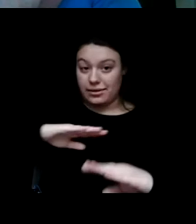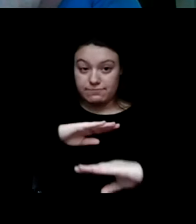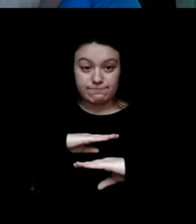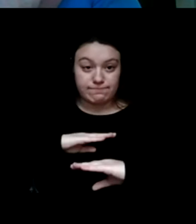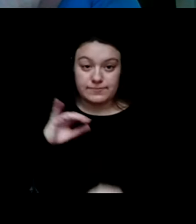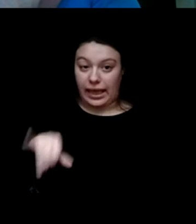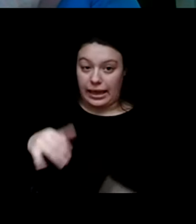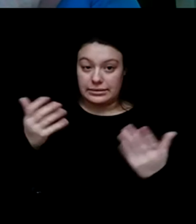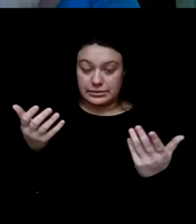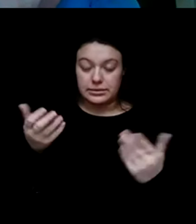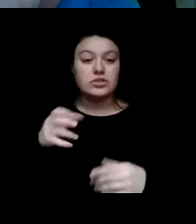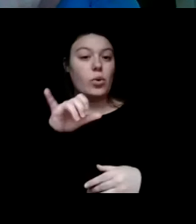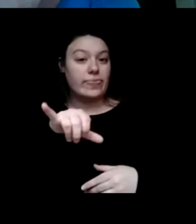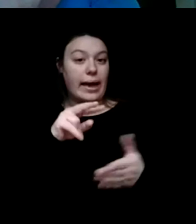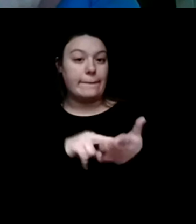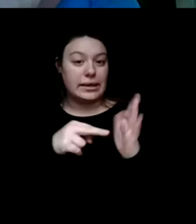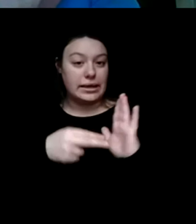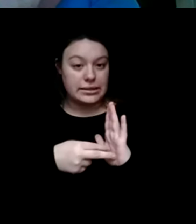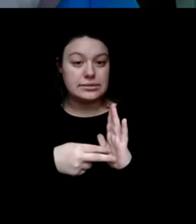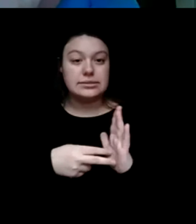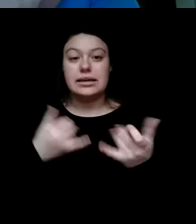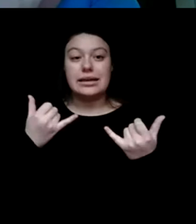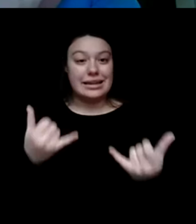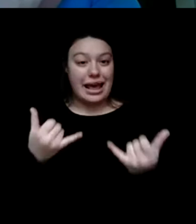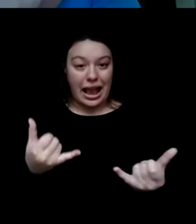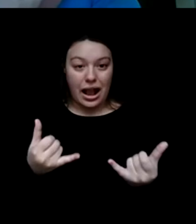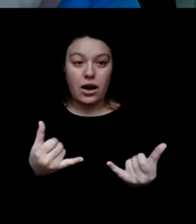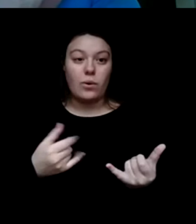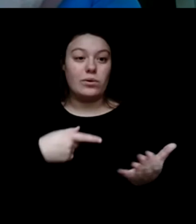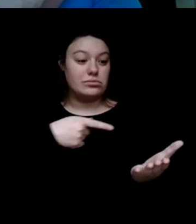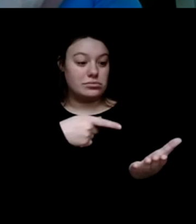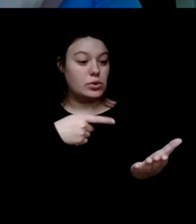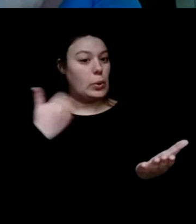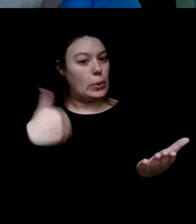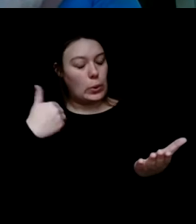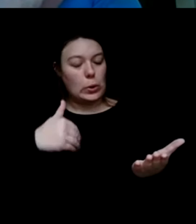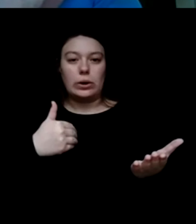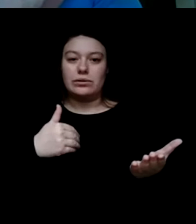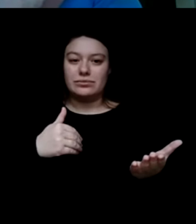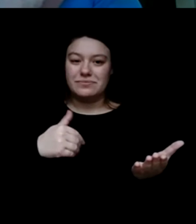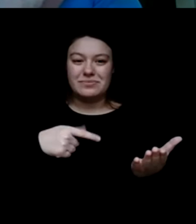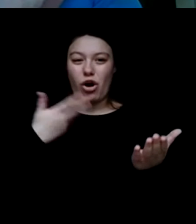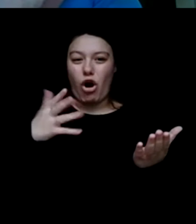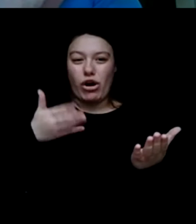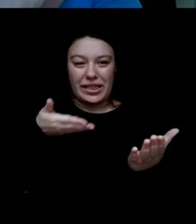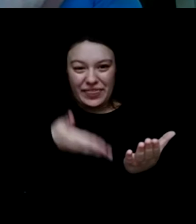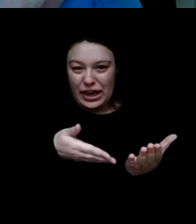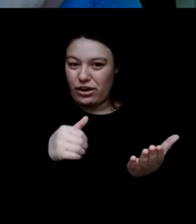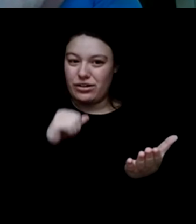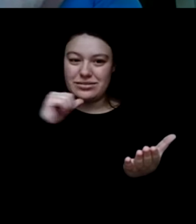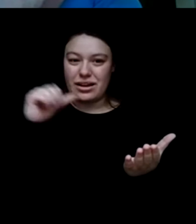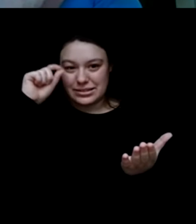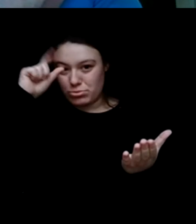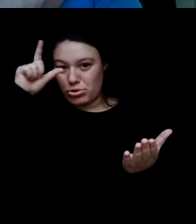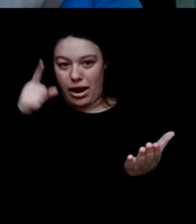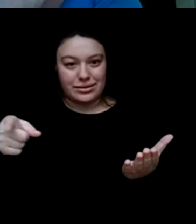then not make it a surprise if things aren't working out. And so for me, these tools that we provided you, they don't